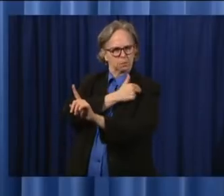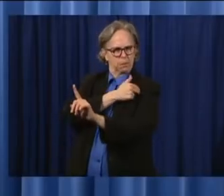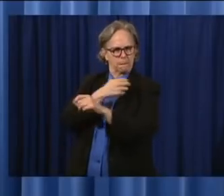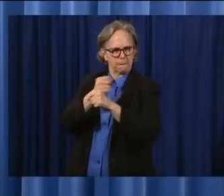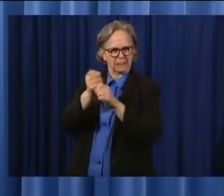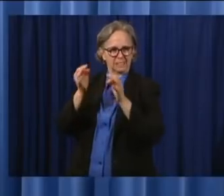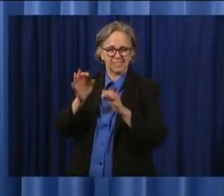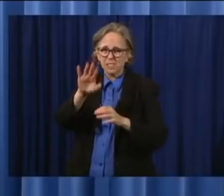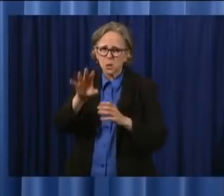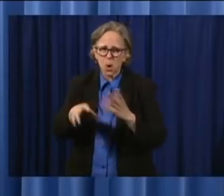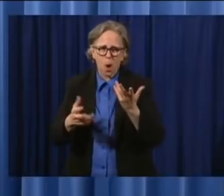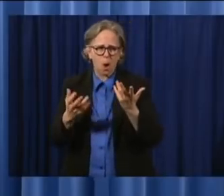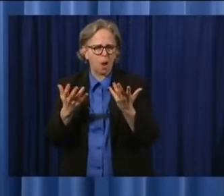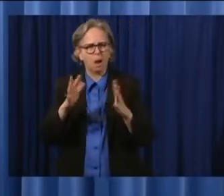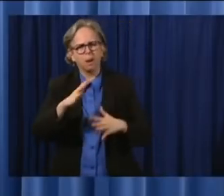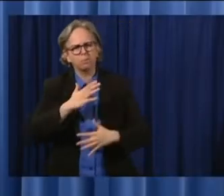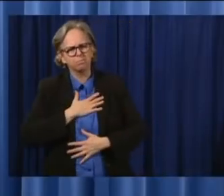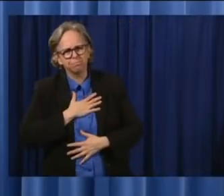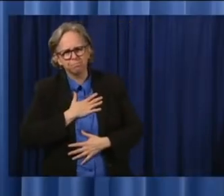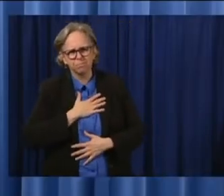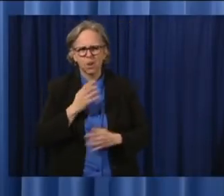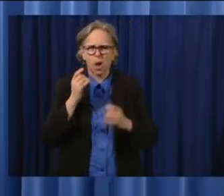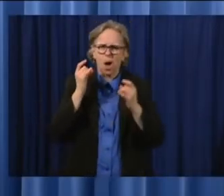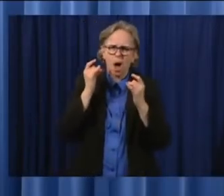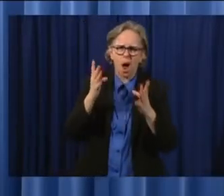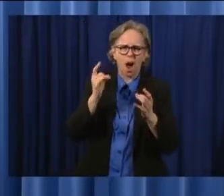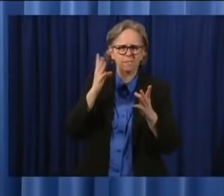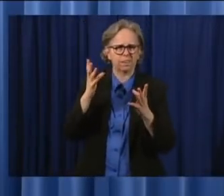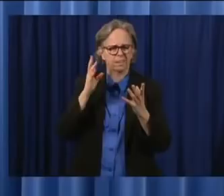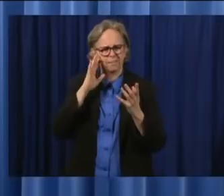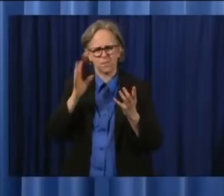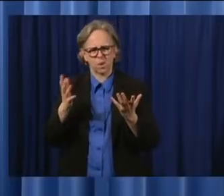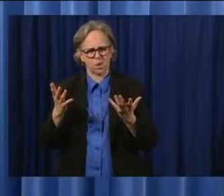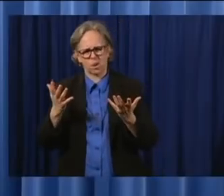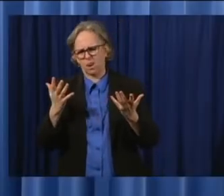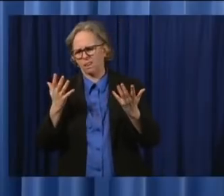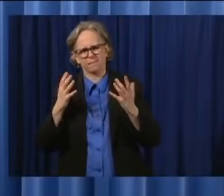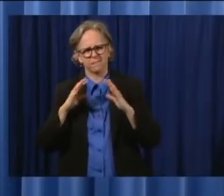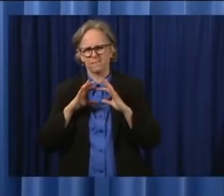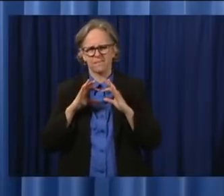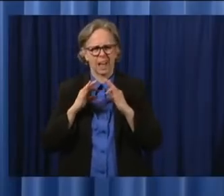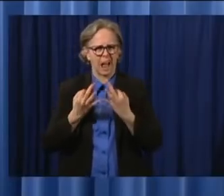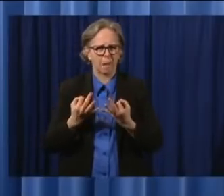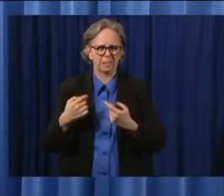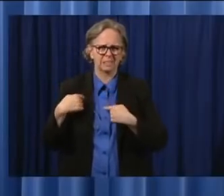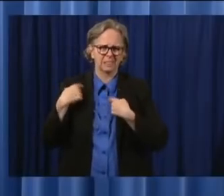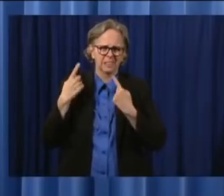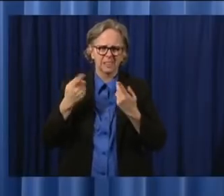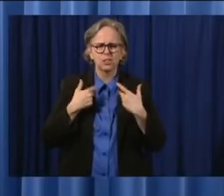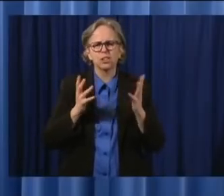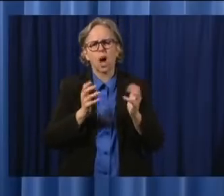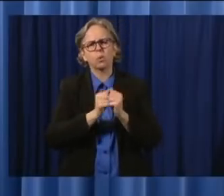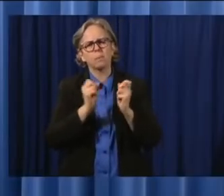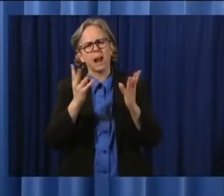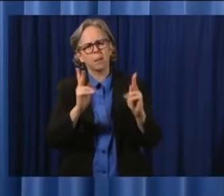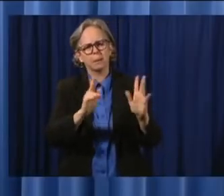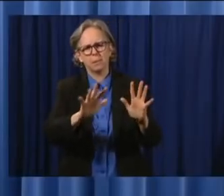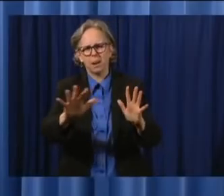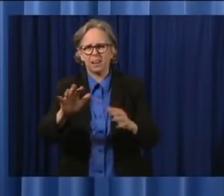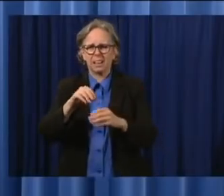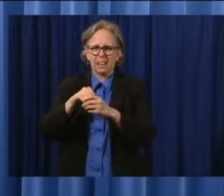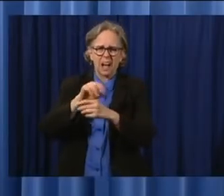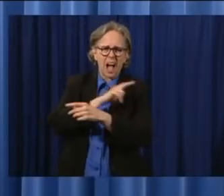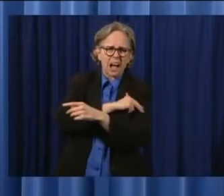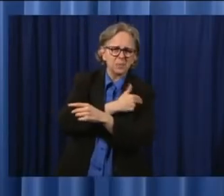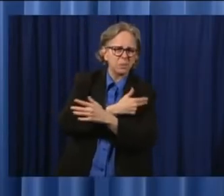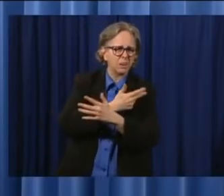decisions. And just from talking to people who've been in the hospital or people who have someone in the hospital,